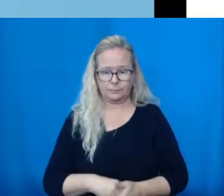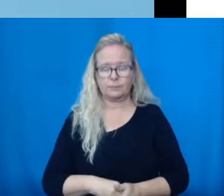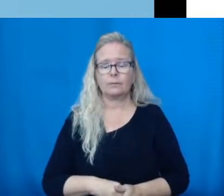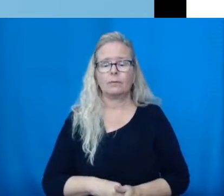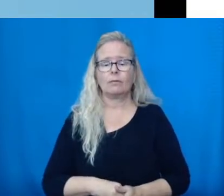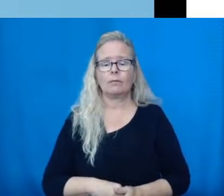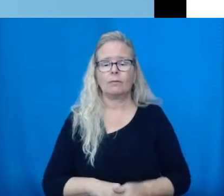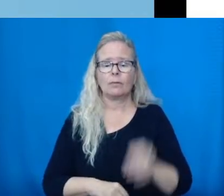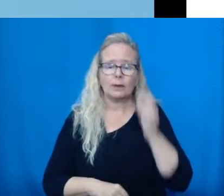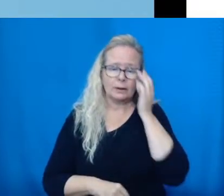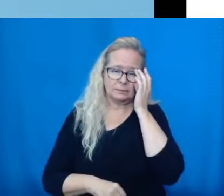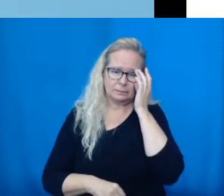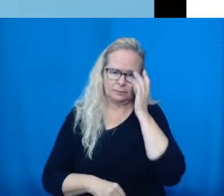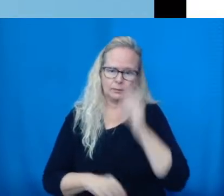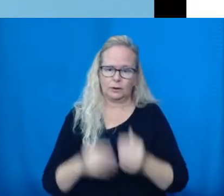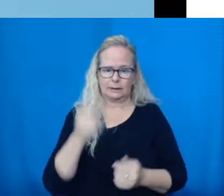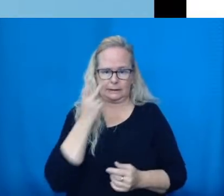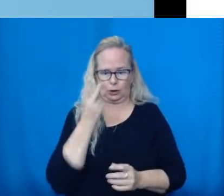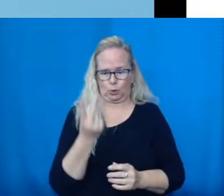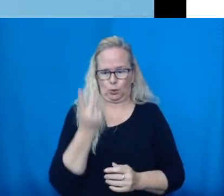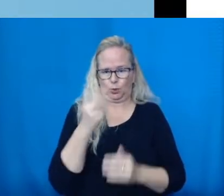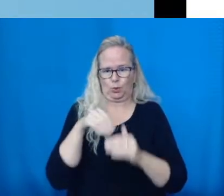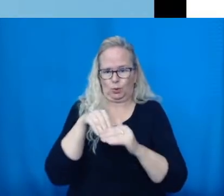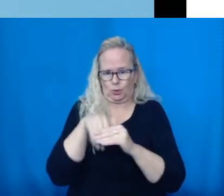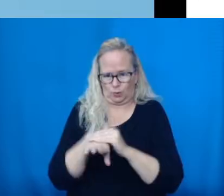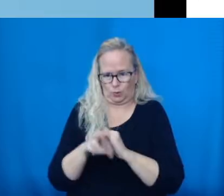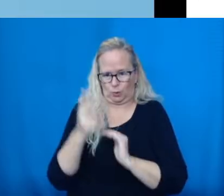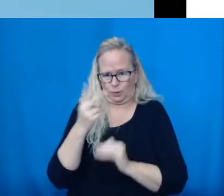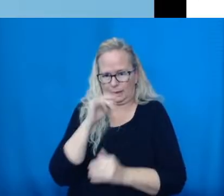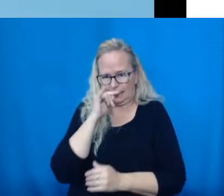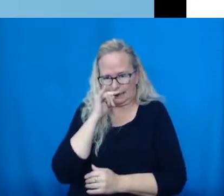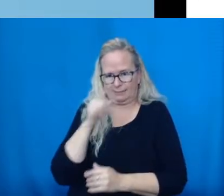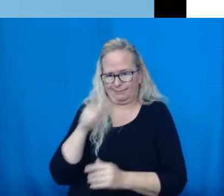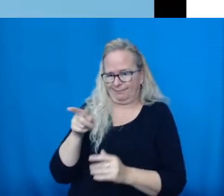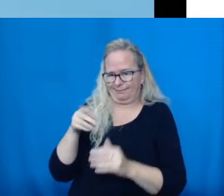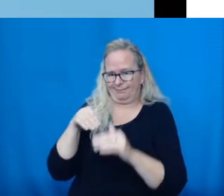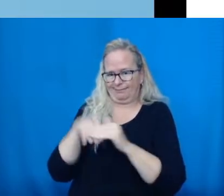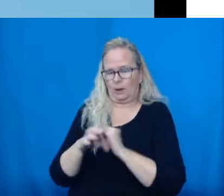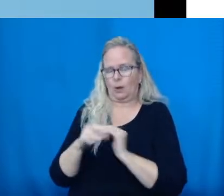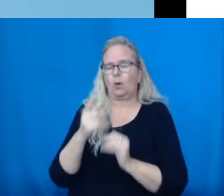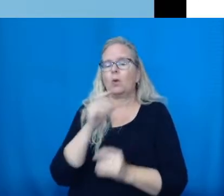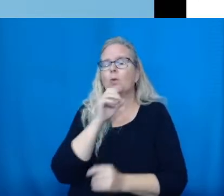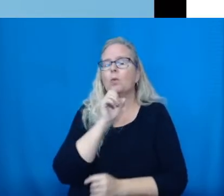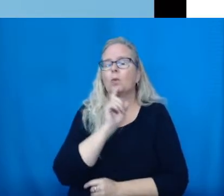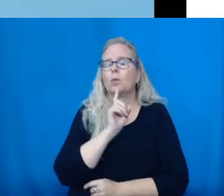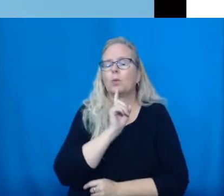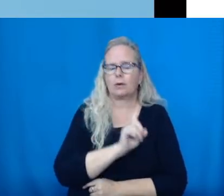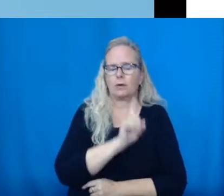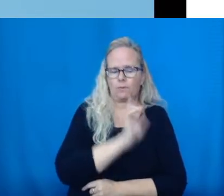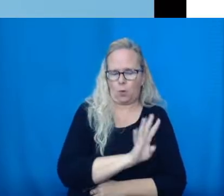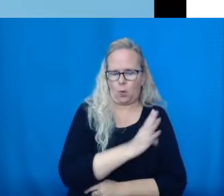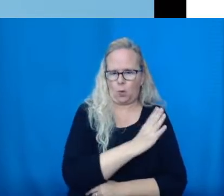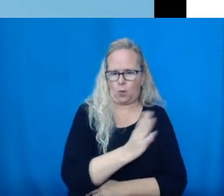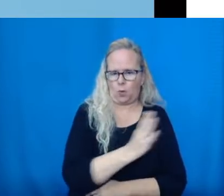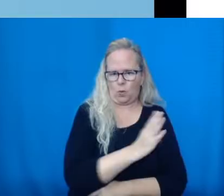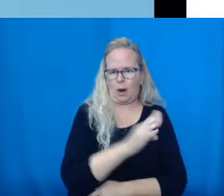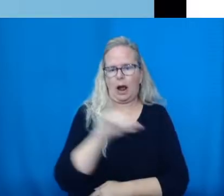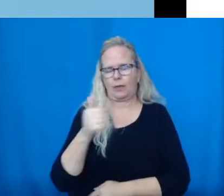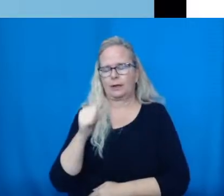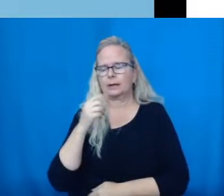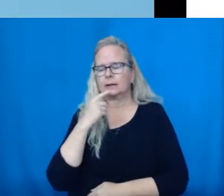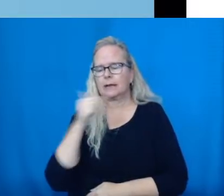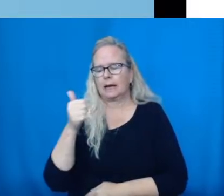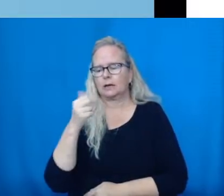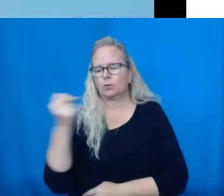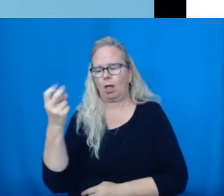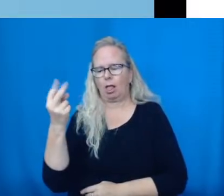to 4 and one at age 10 to 19. Next slide, please. Oh, here's the missing slides, just looking at how much bigger this hospitalization and ICU